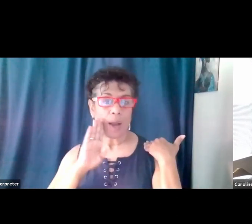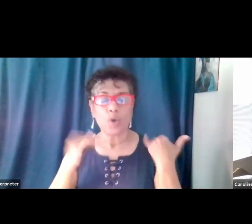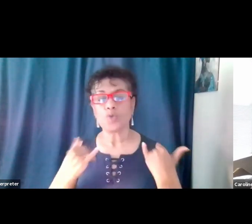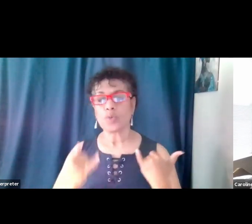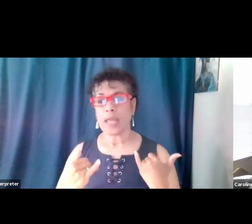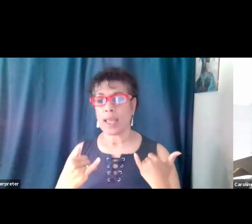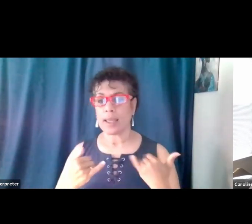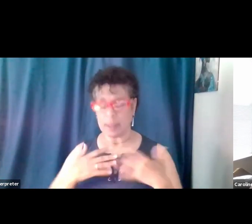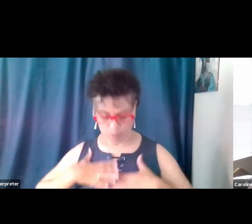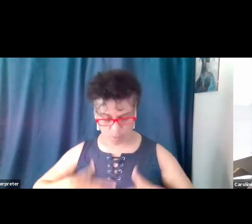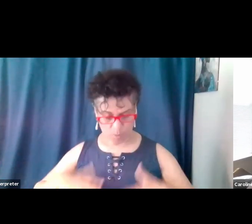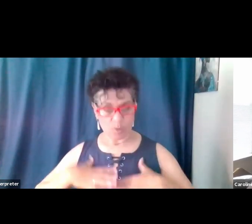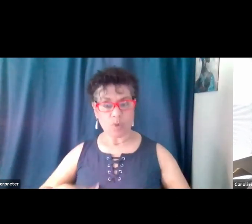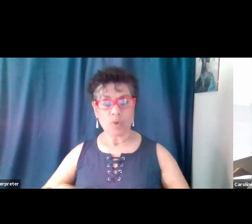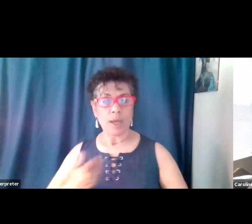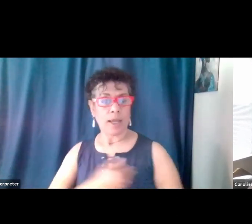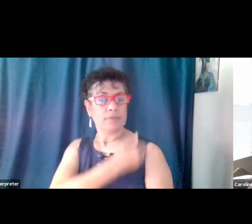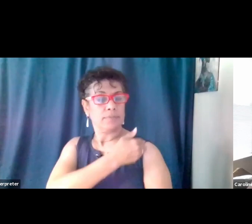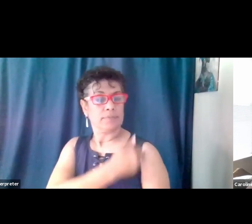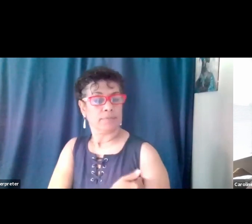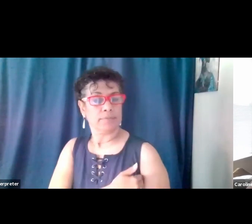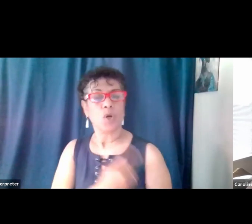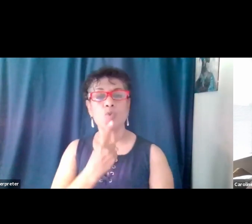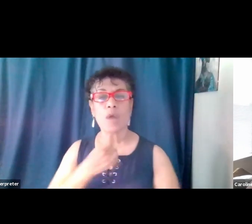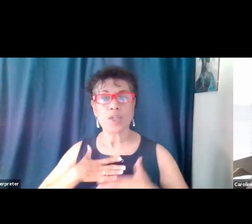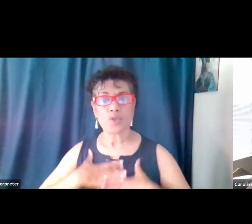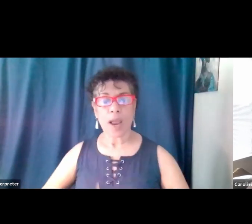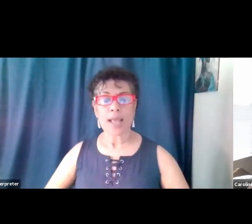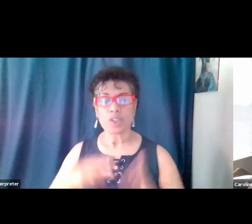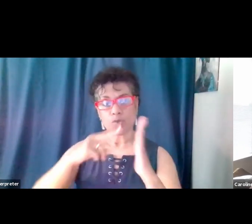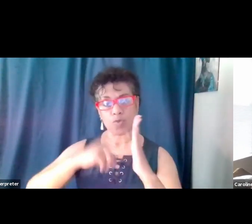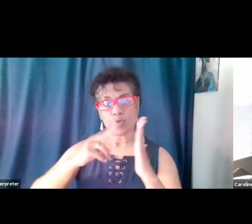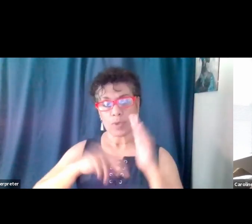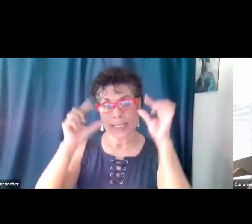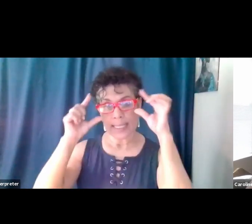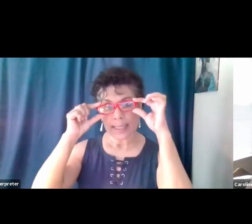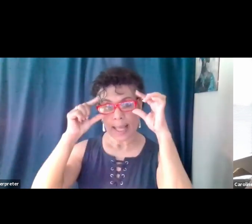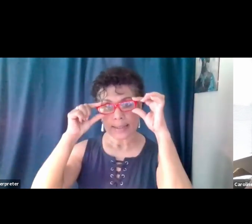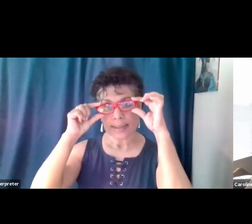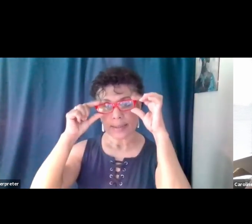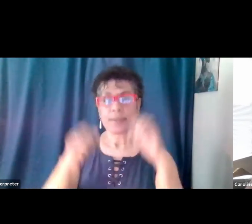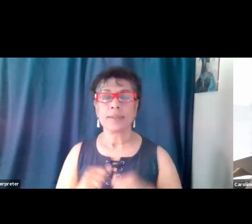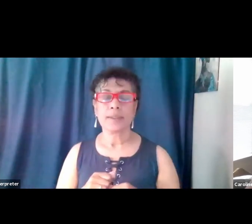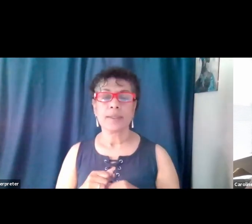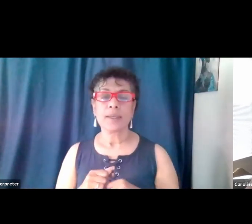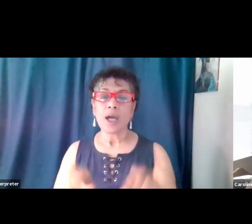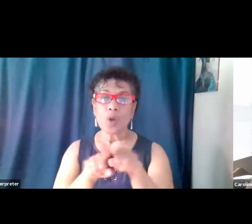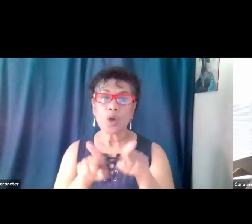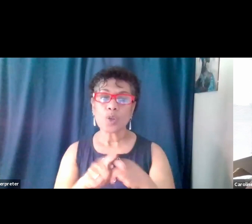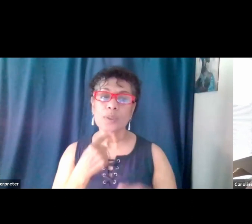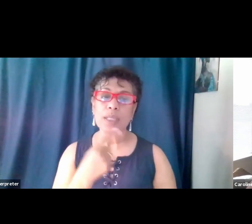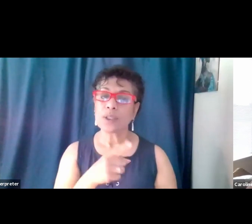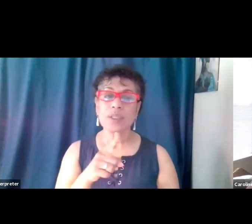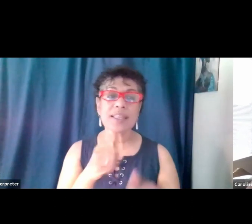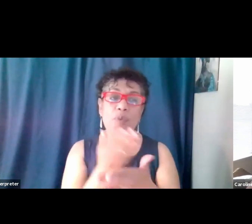a sleeveless red dress and my reading glasses. I also want to tell everyone that there are things that you